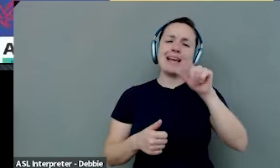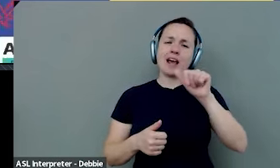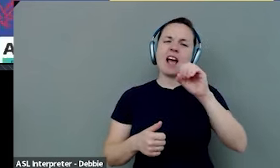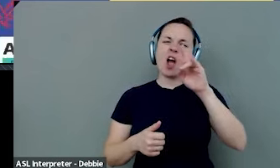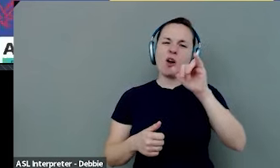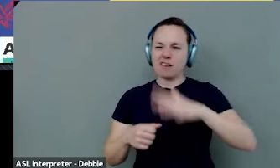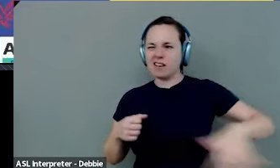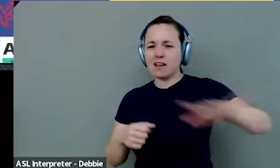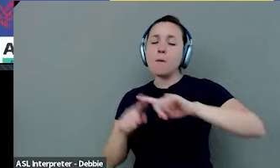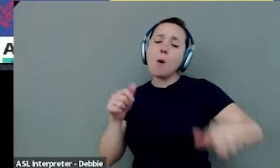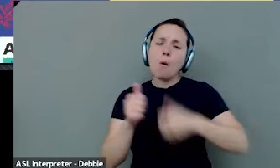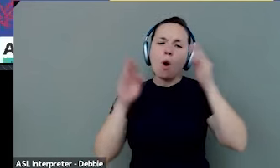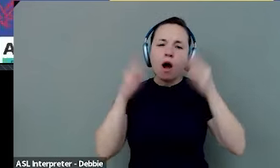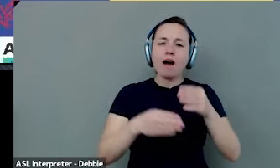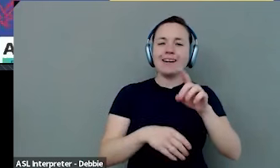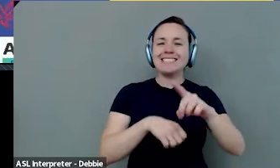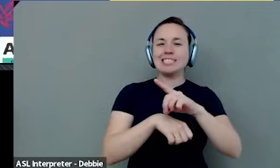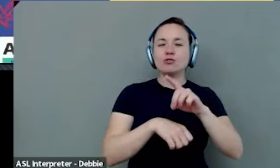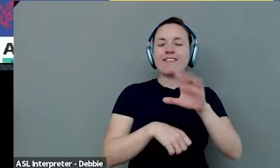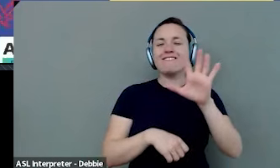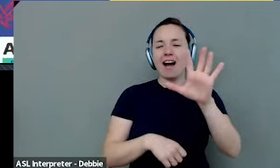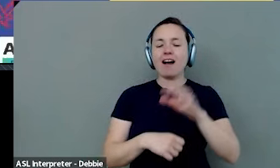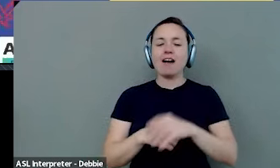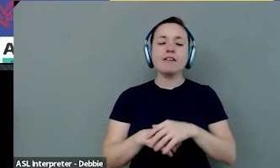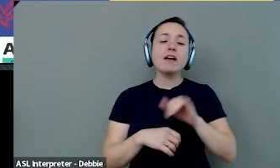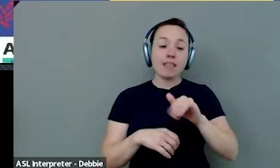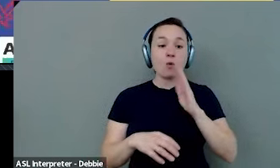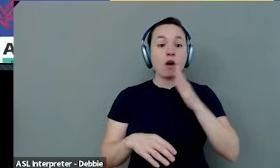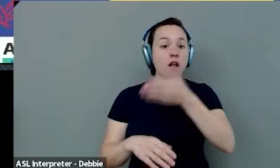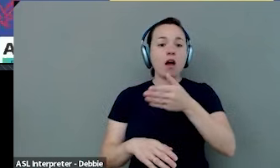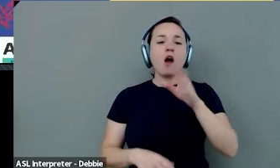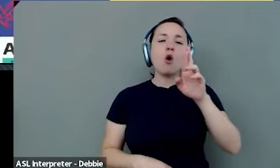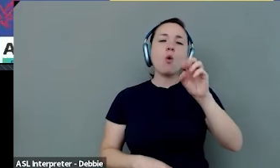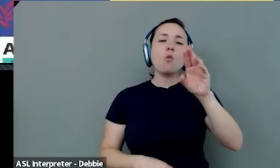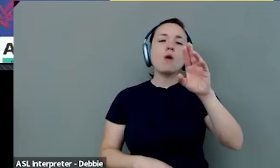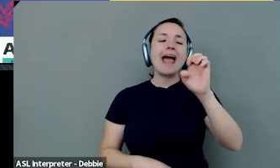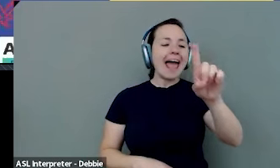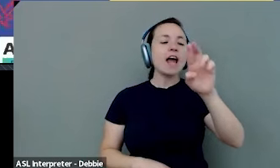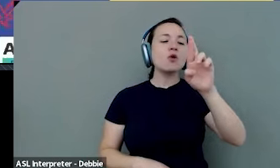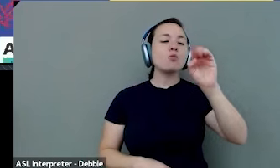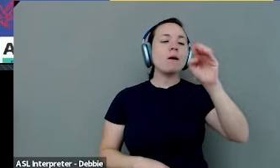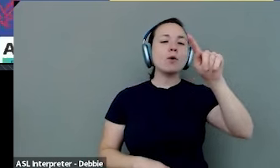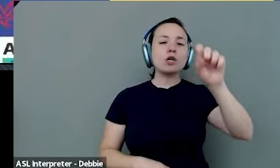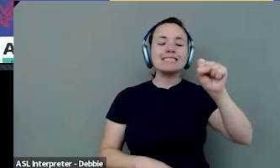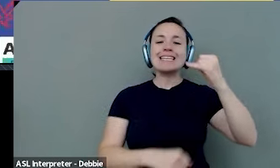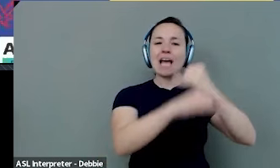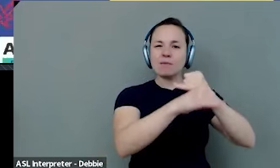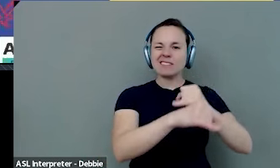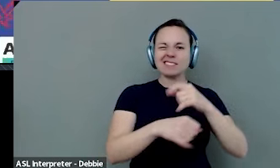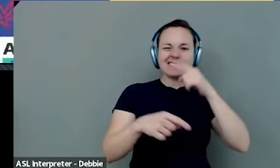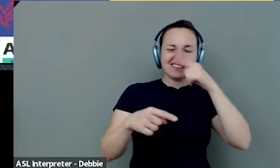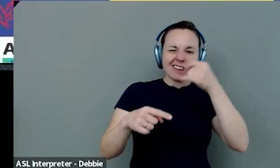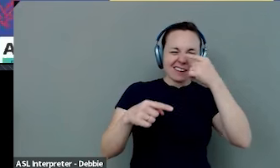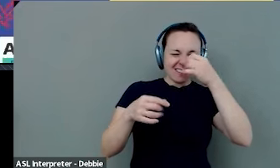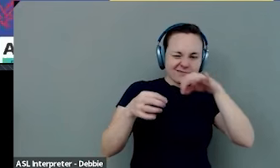District 5. It's going to be taking place at the Ed Roberts campus, just down the road on Adeline Street in